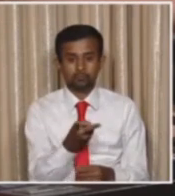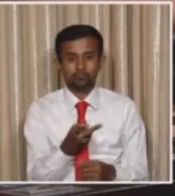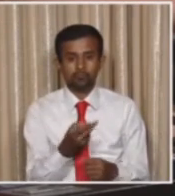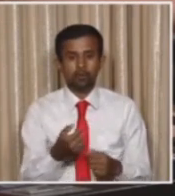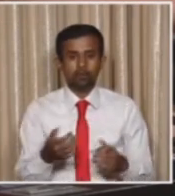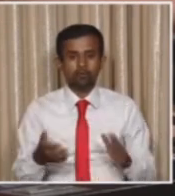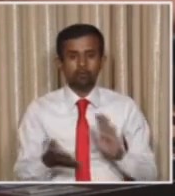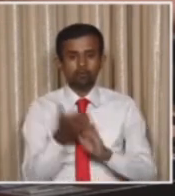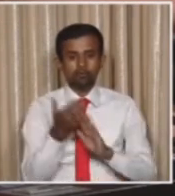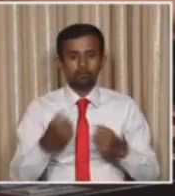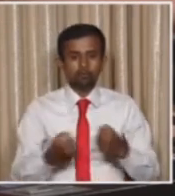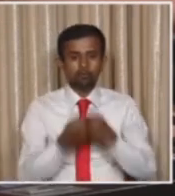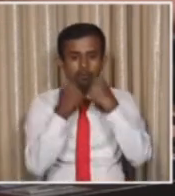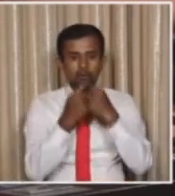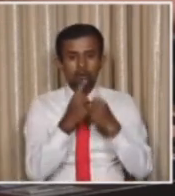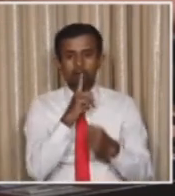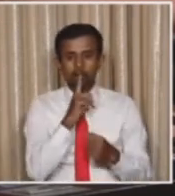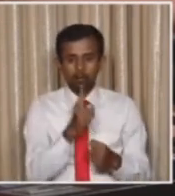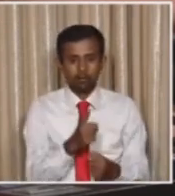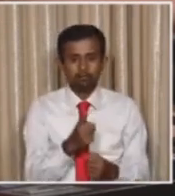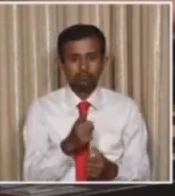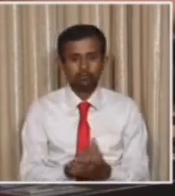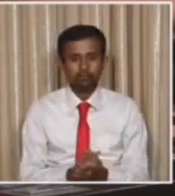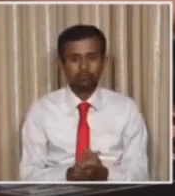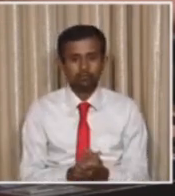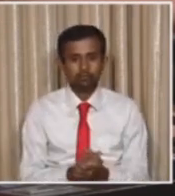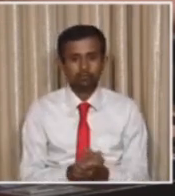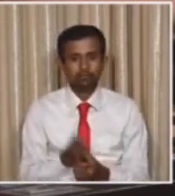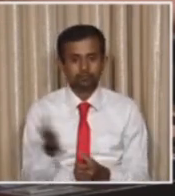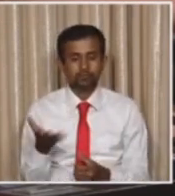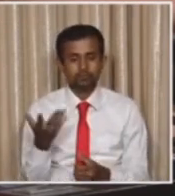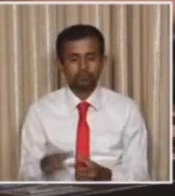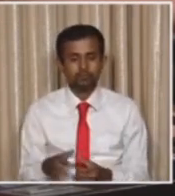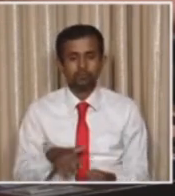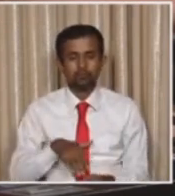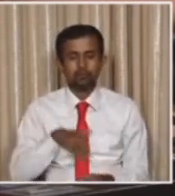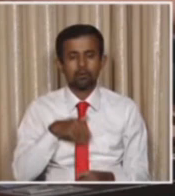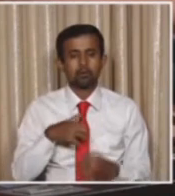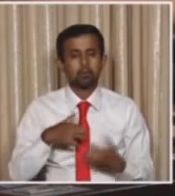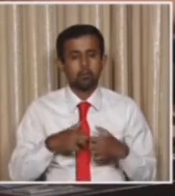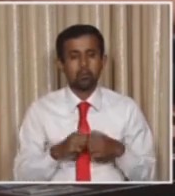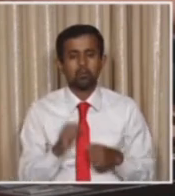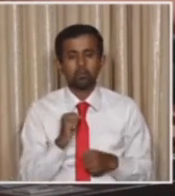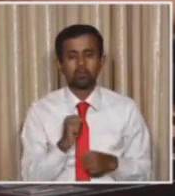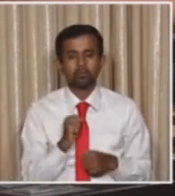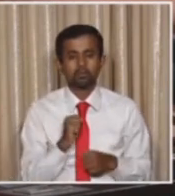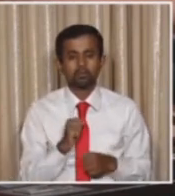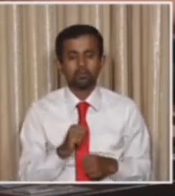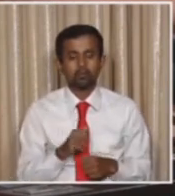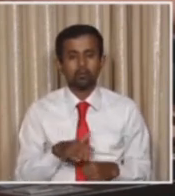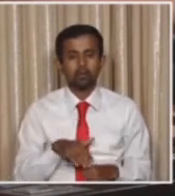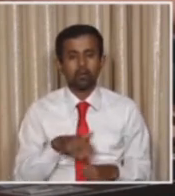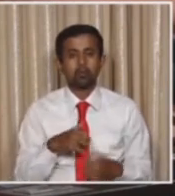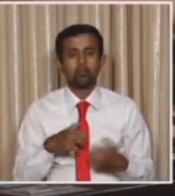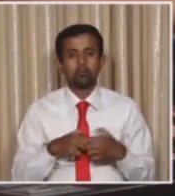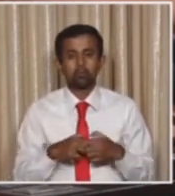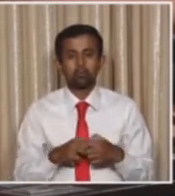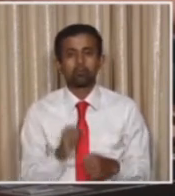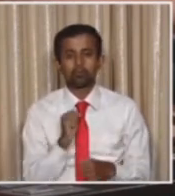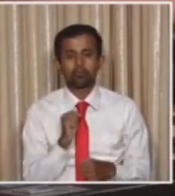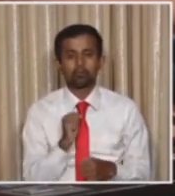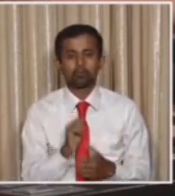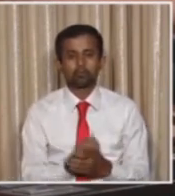that was fundamentally one community that numerically was